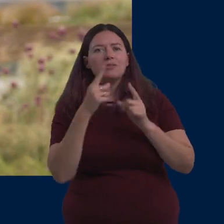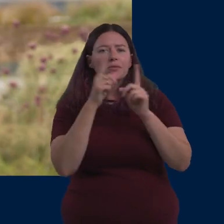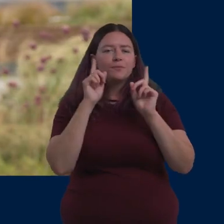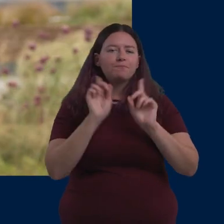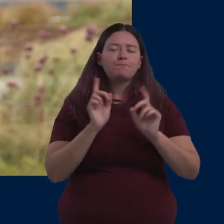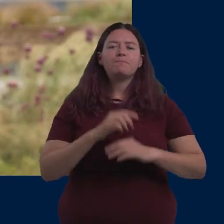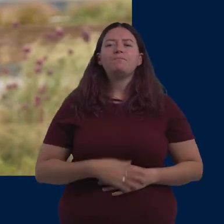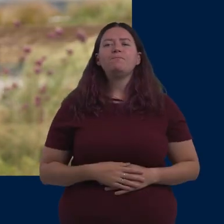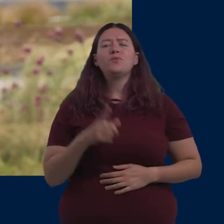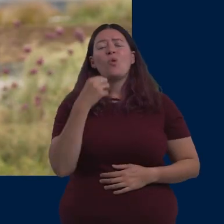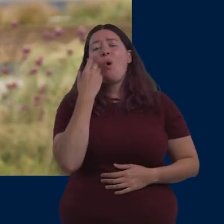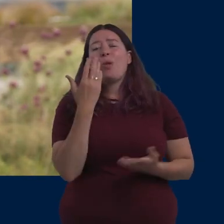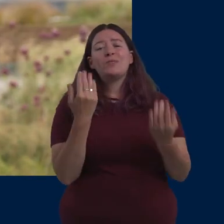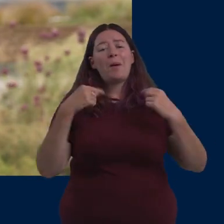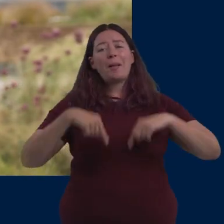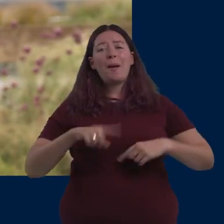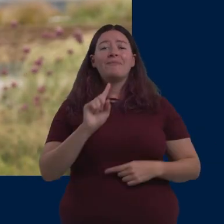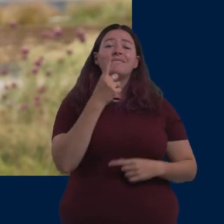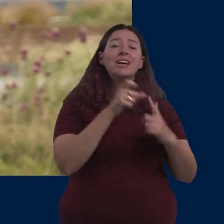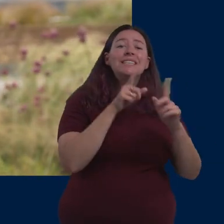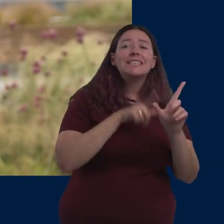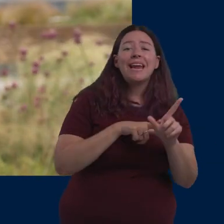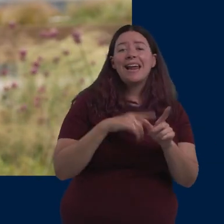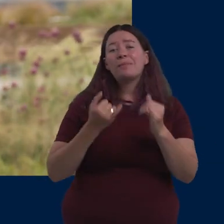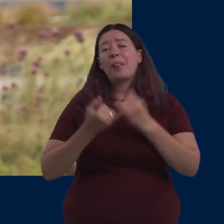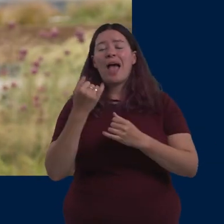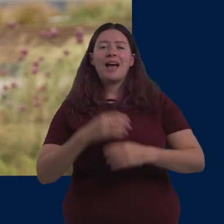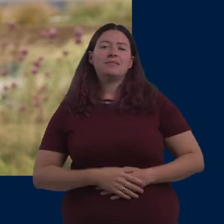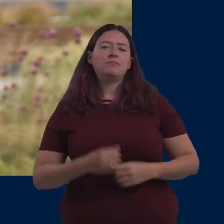are always welcome here. From your first day to your last,